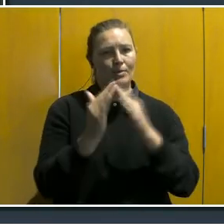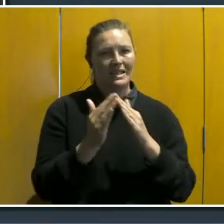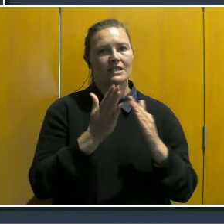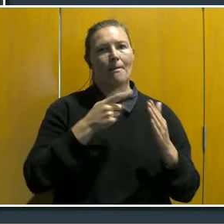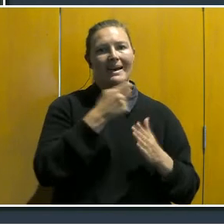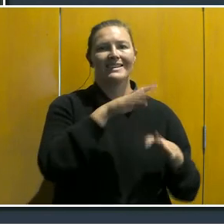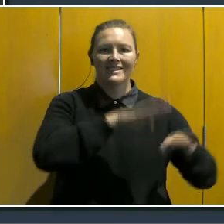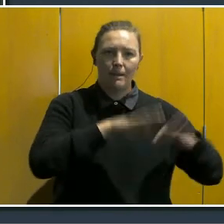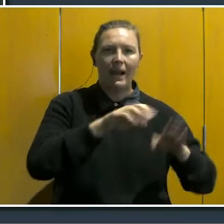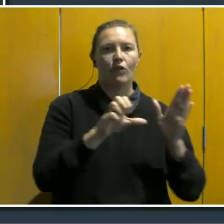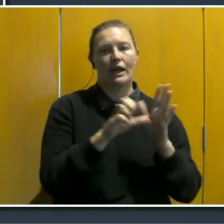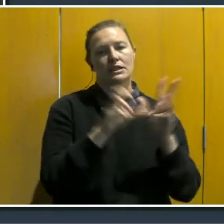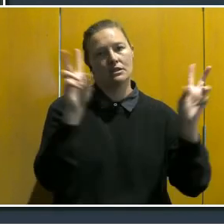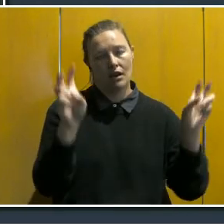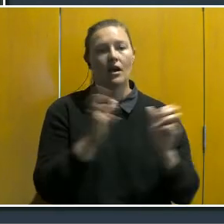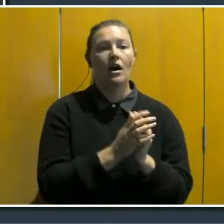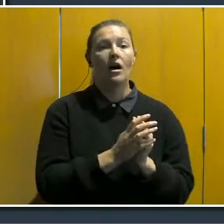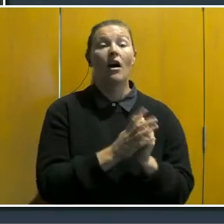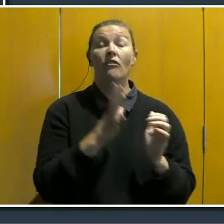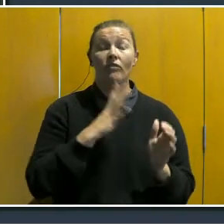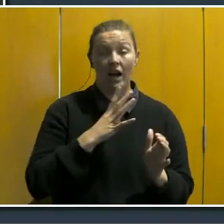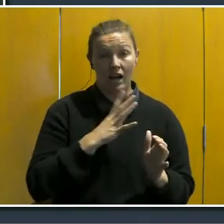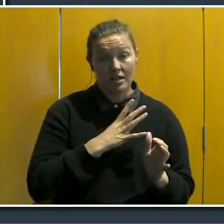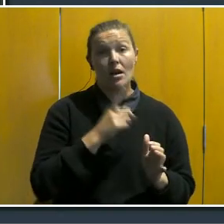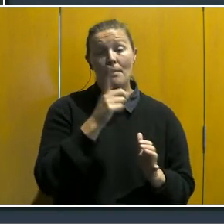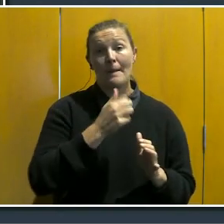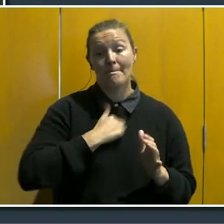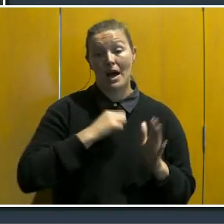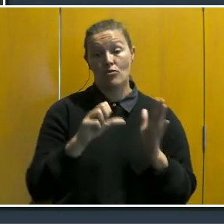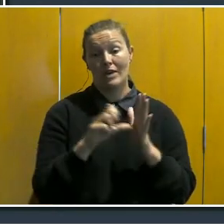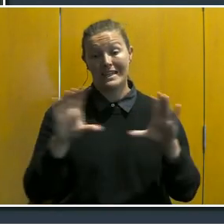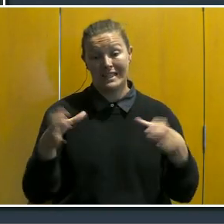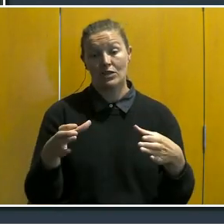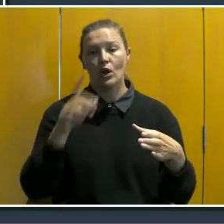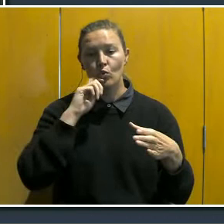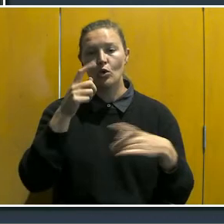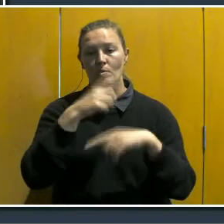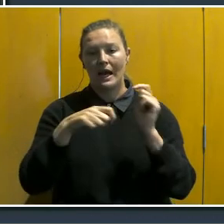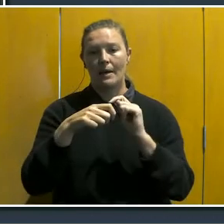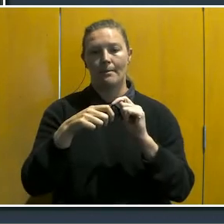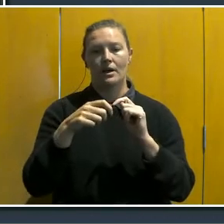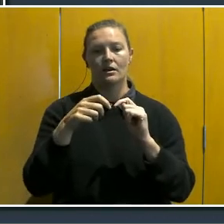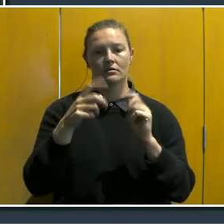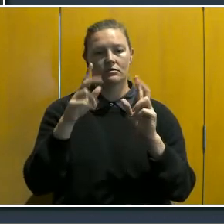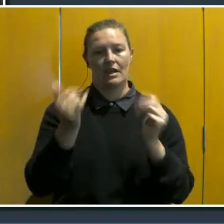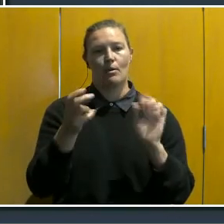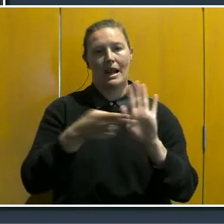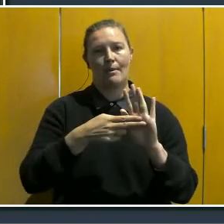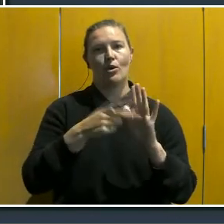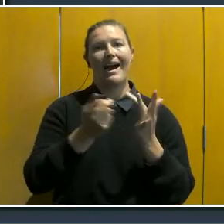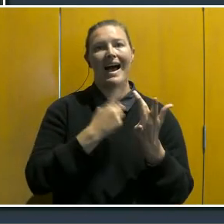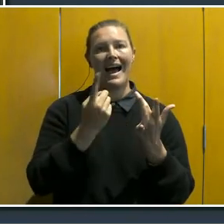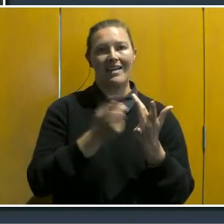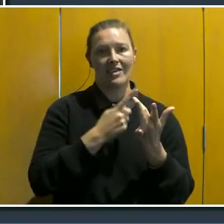just recently here. No problem with that. I note that my rate category is to change from other rural to residential